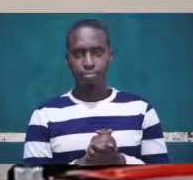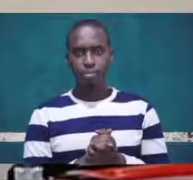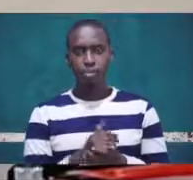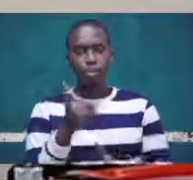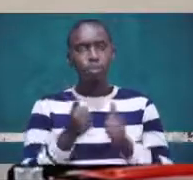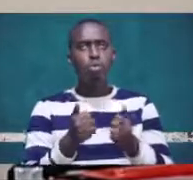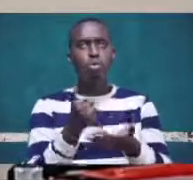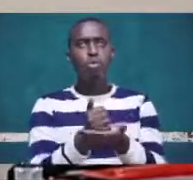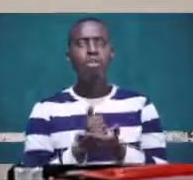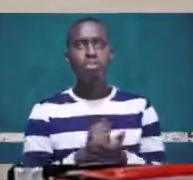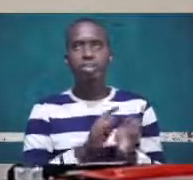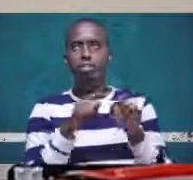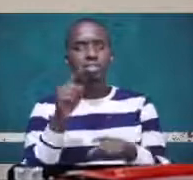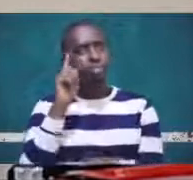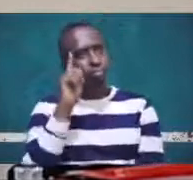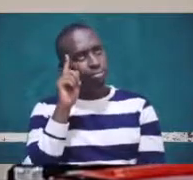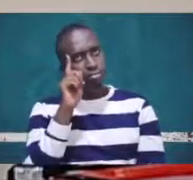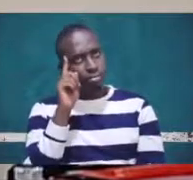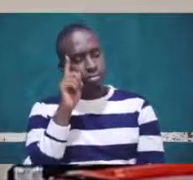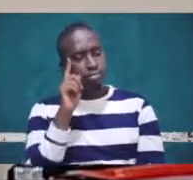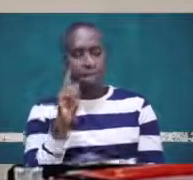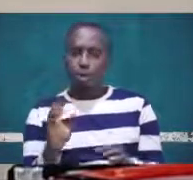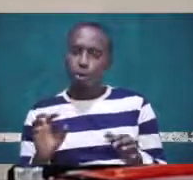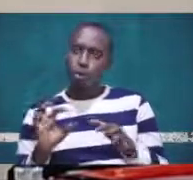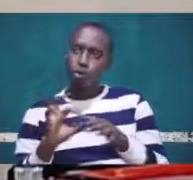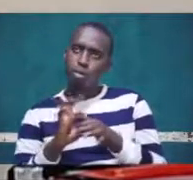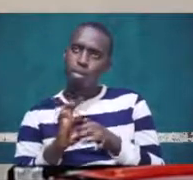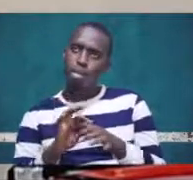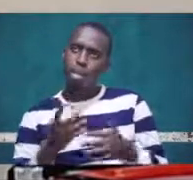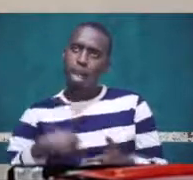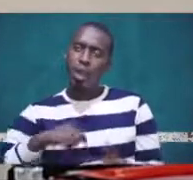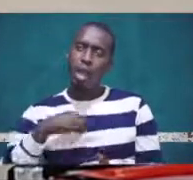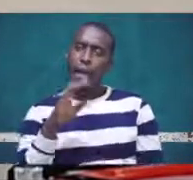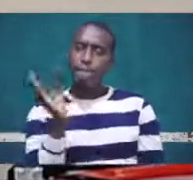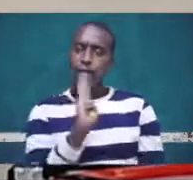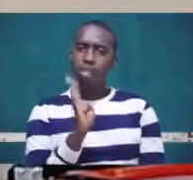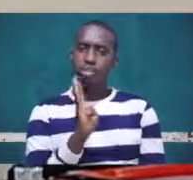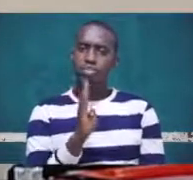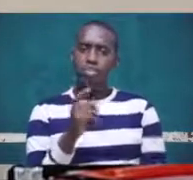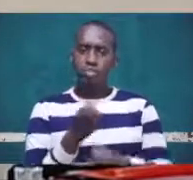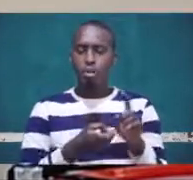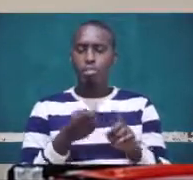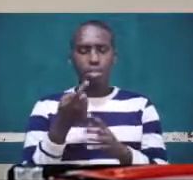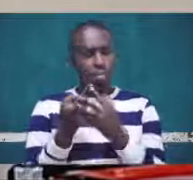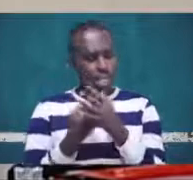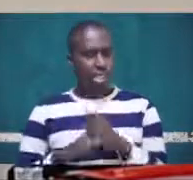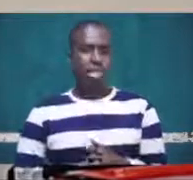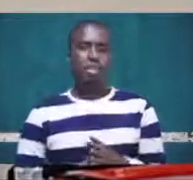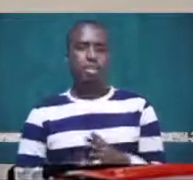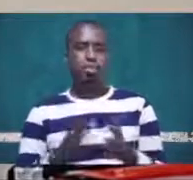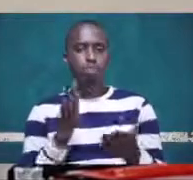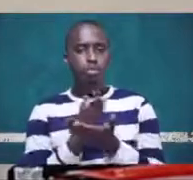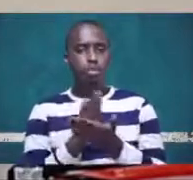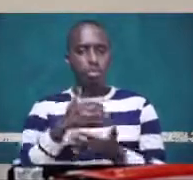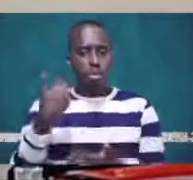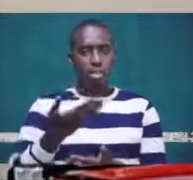Which takes us back to things concerning our very biology right away from the beginning. That we always looked